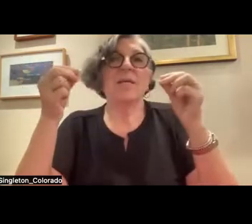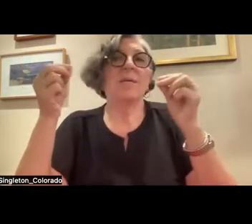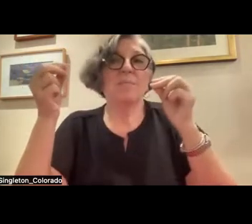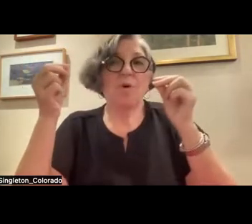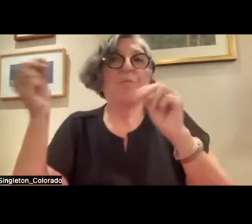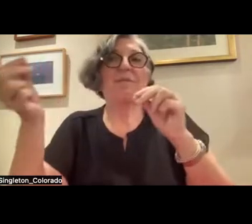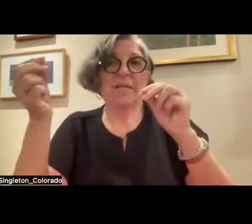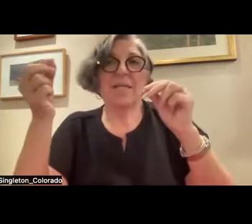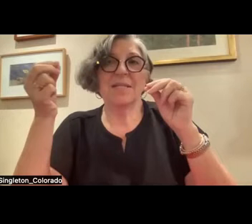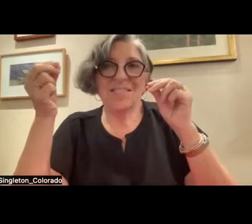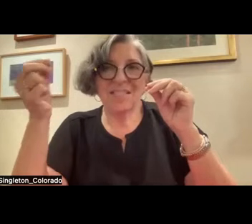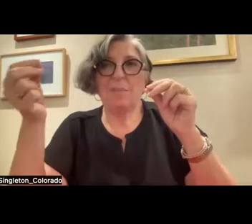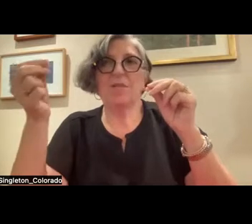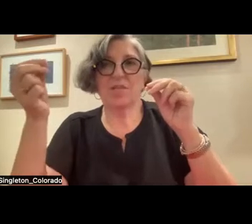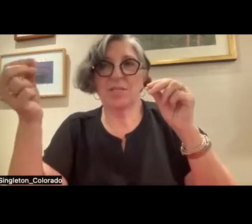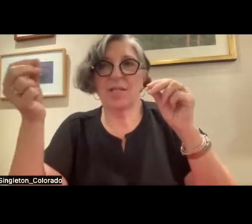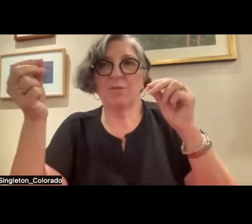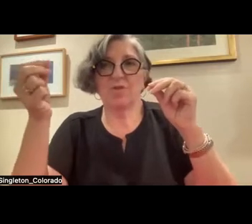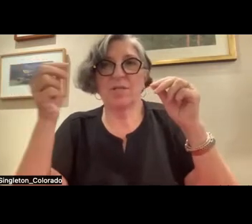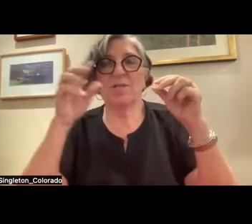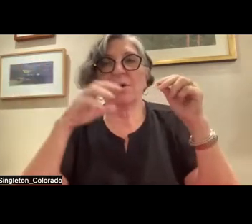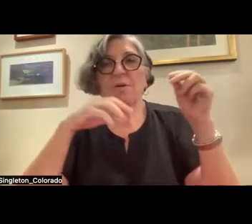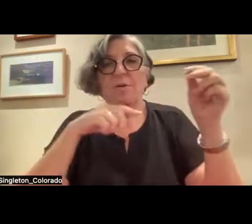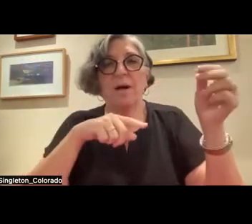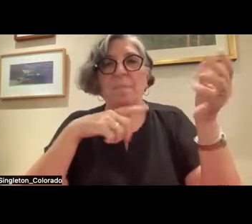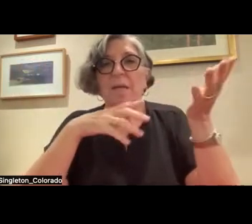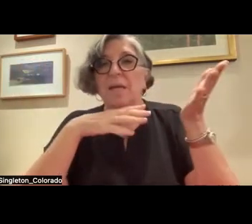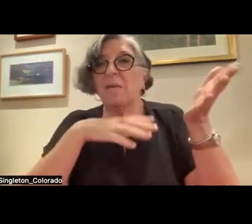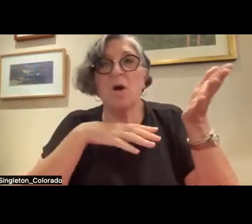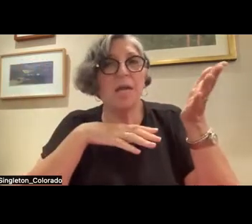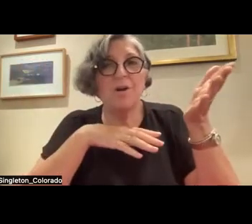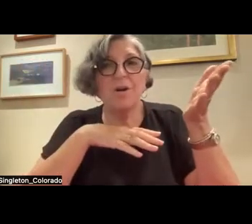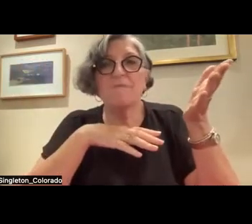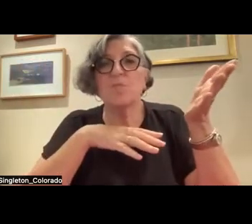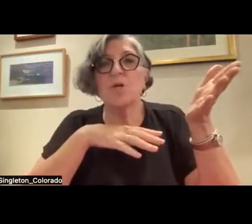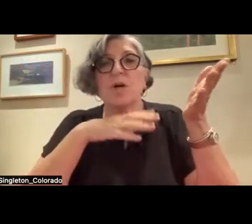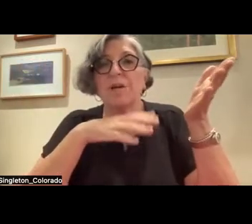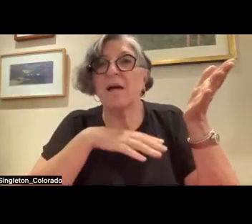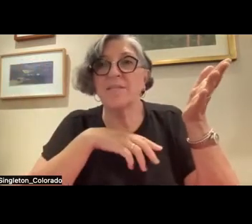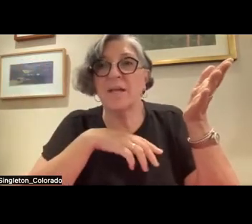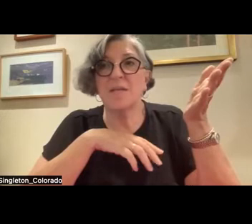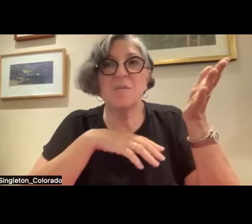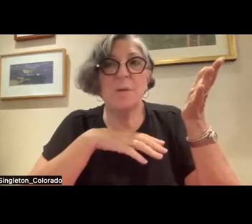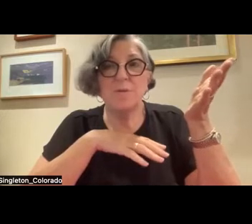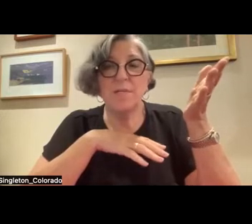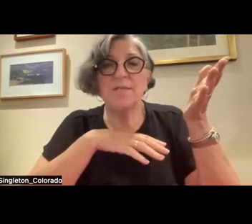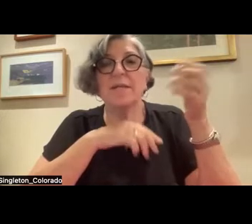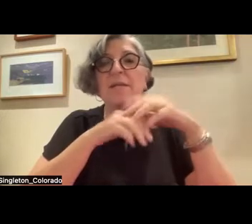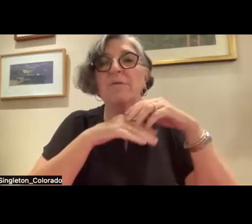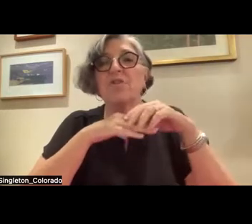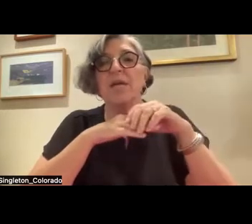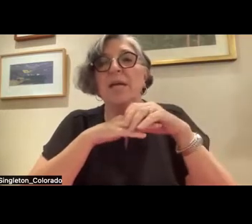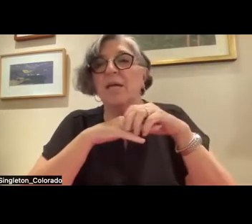is really more prevalent in established sign languages. So in Mark Aronoff's work on Al-Said Bedouin